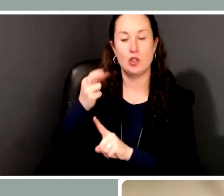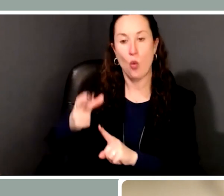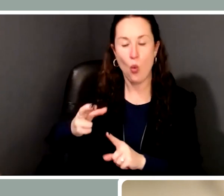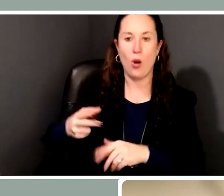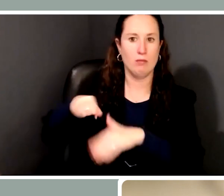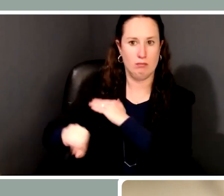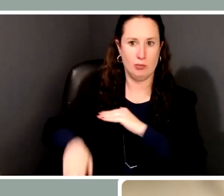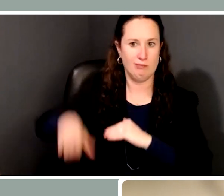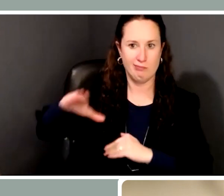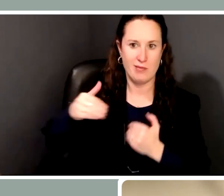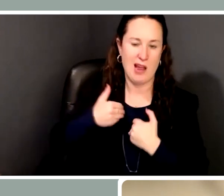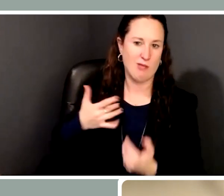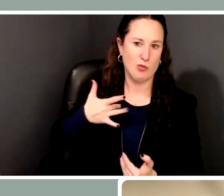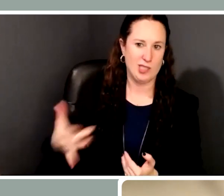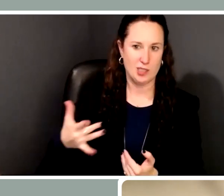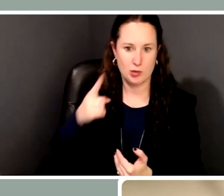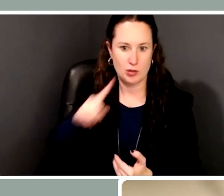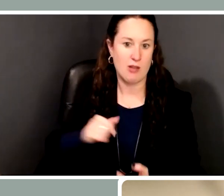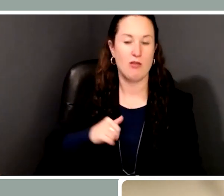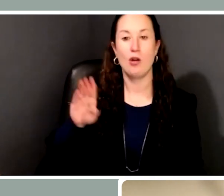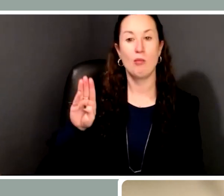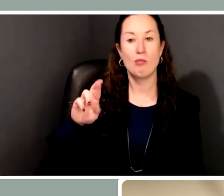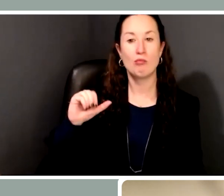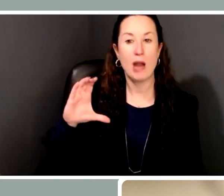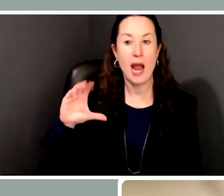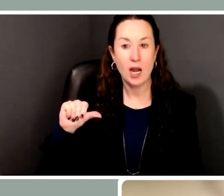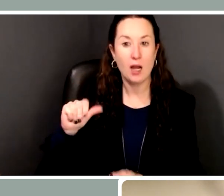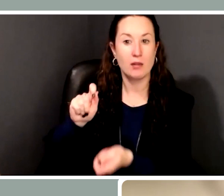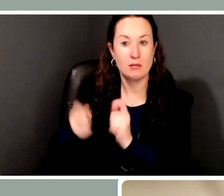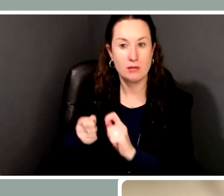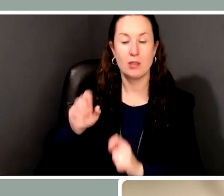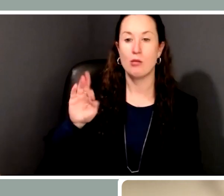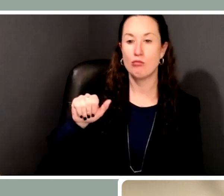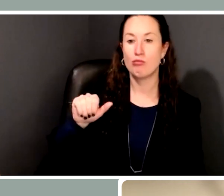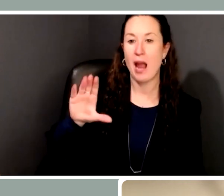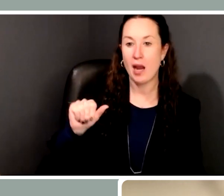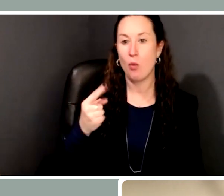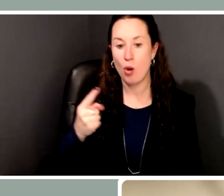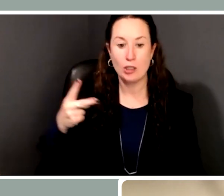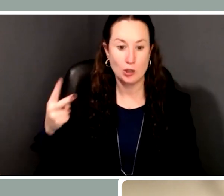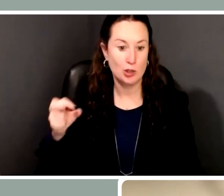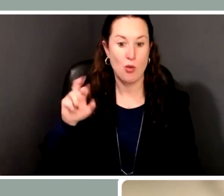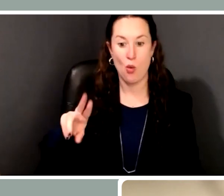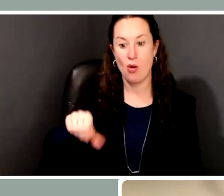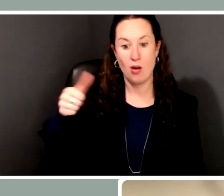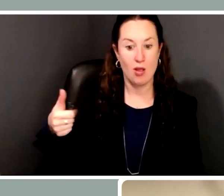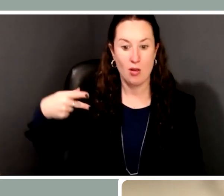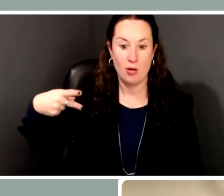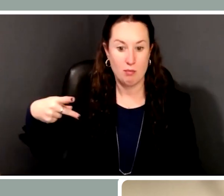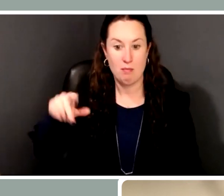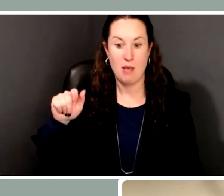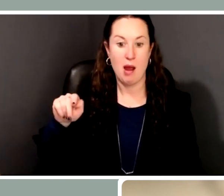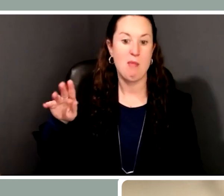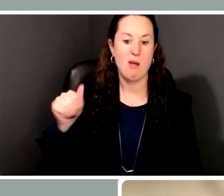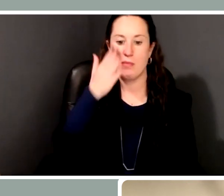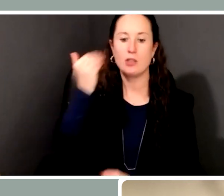cancer, who have either a BRCA1 or a BRCA2 mutation, or maybe a PALB2 mutation, because we also have specific therapy. So now it's important